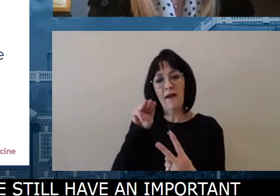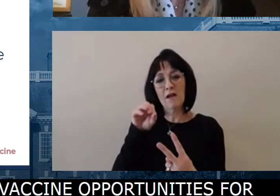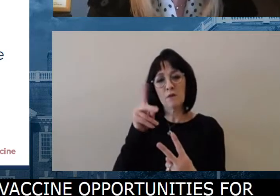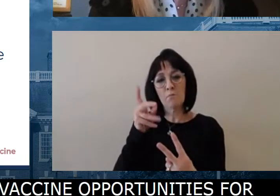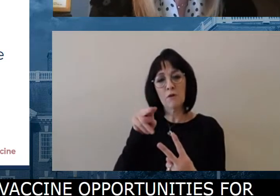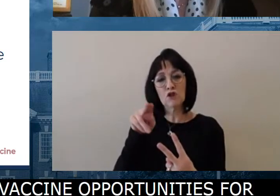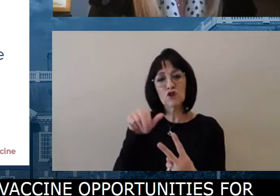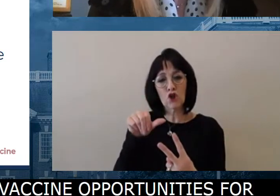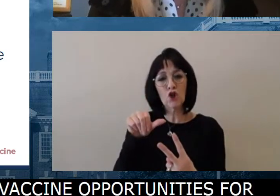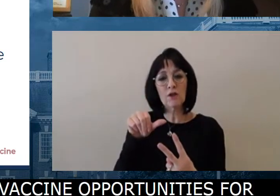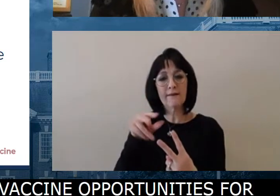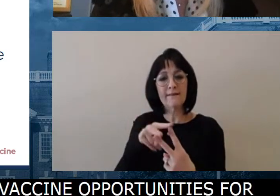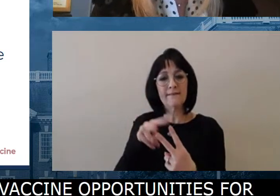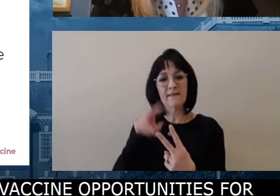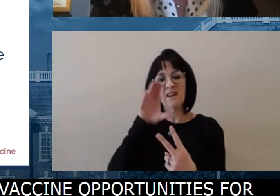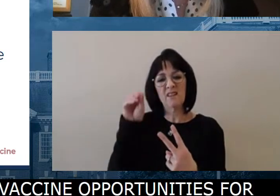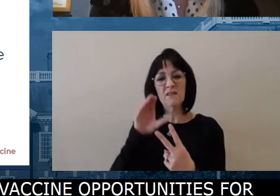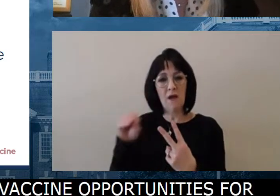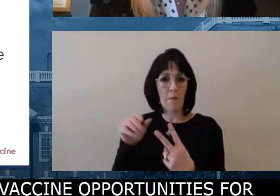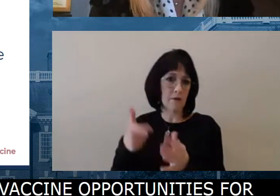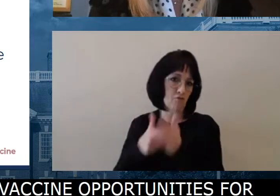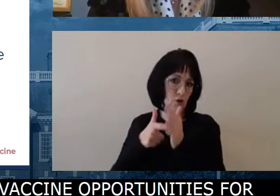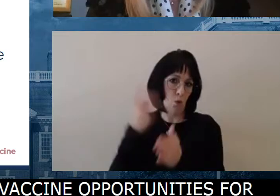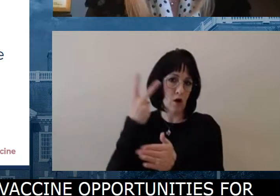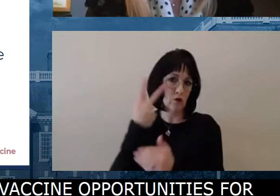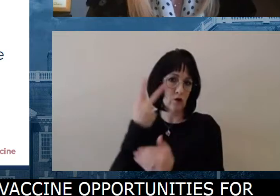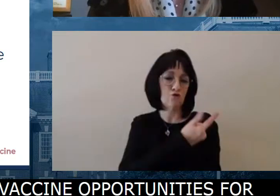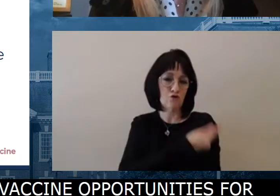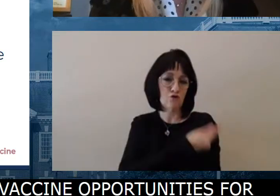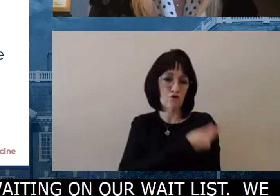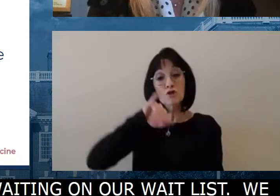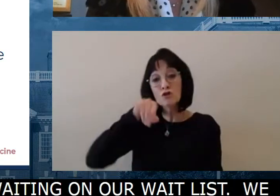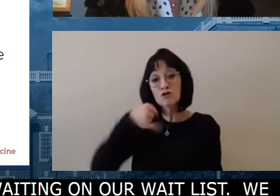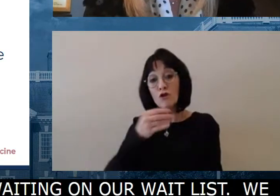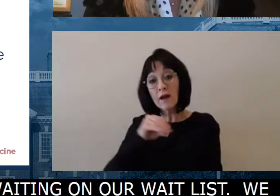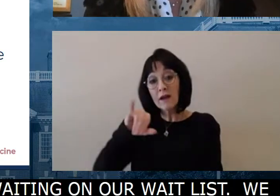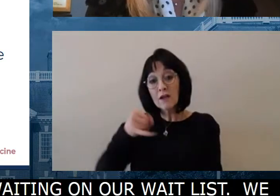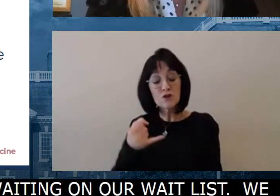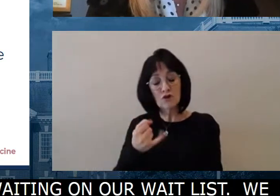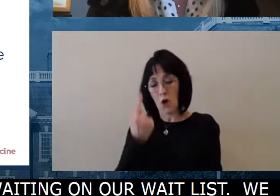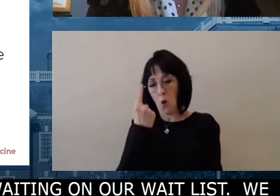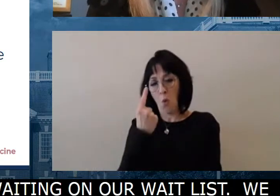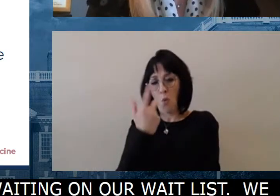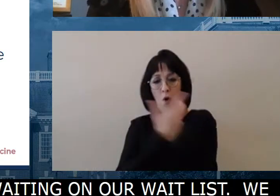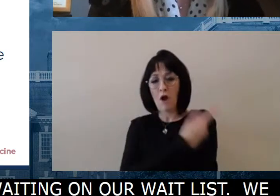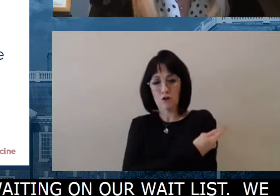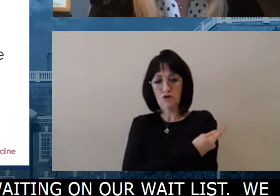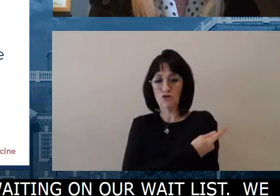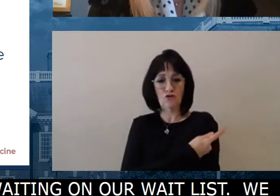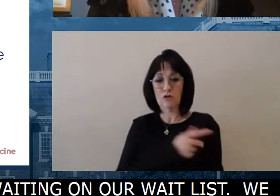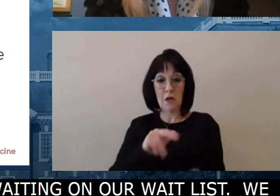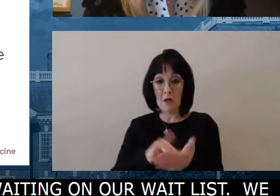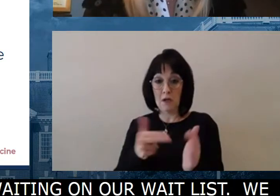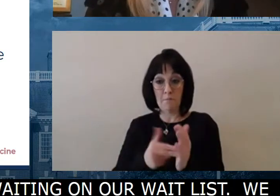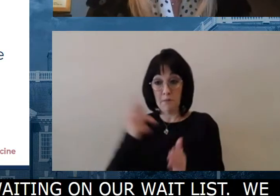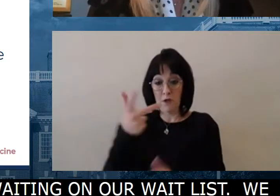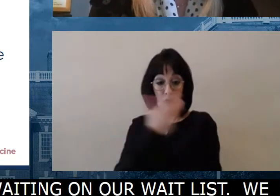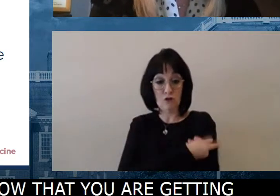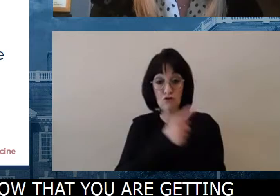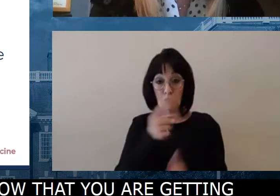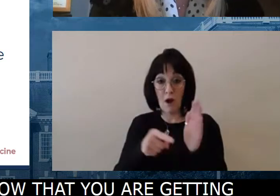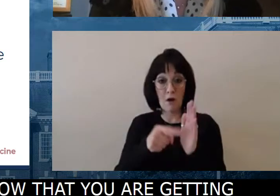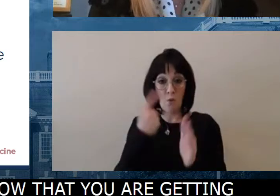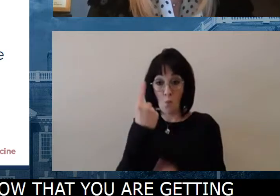list. We know that you're there. We know that you're getting tired of waiting on the wait list, and we know that we